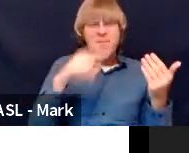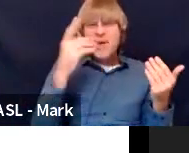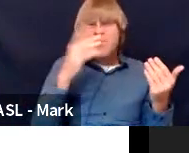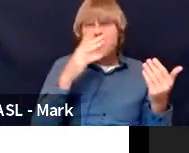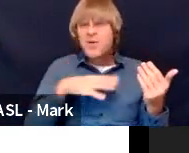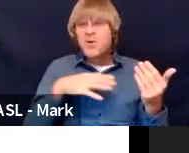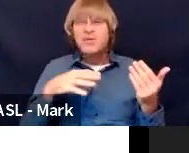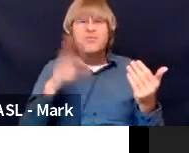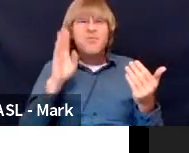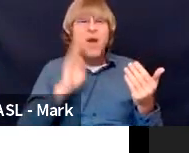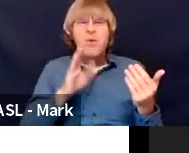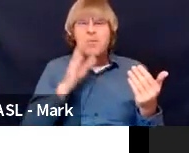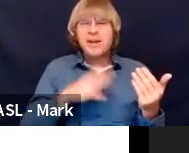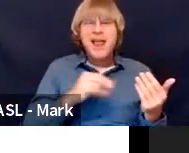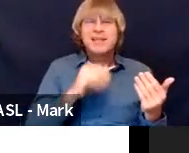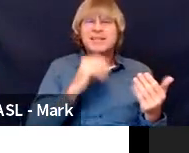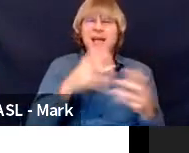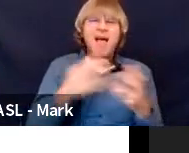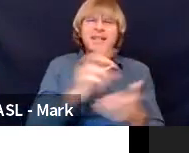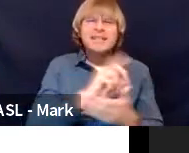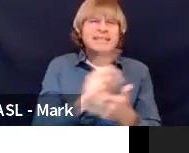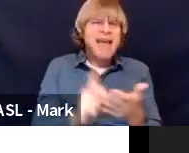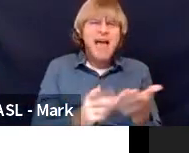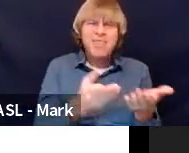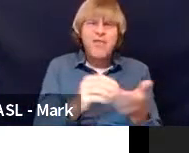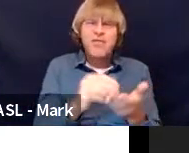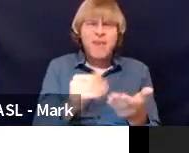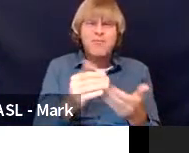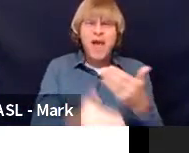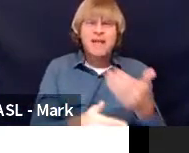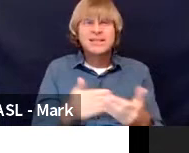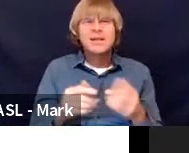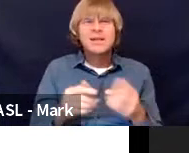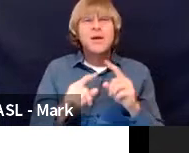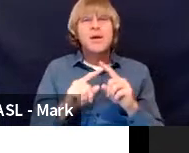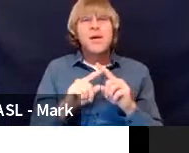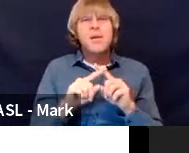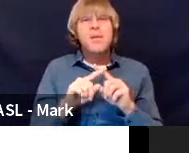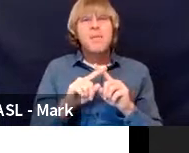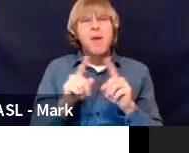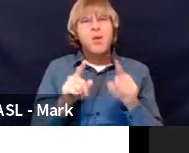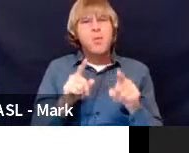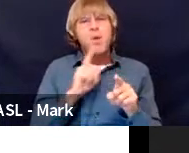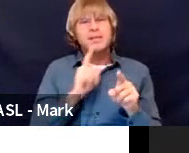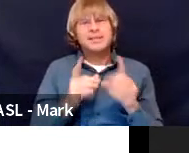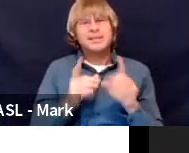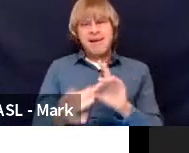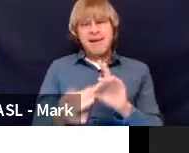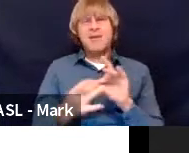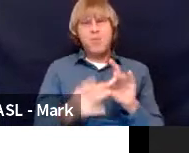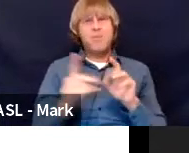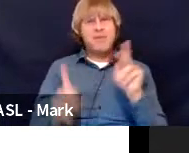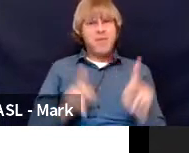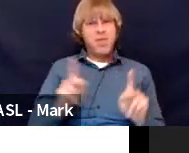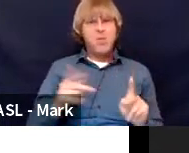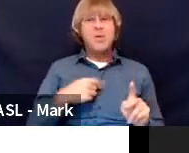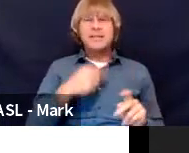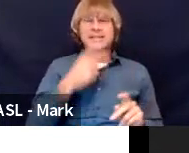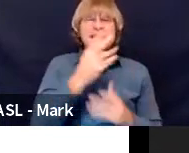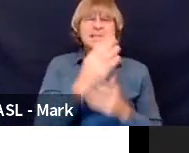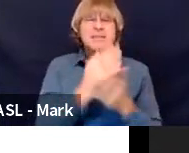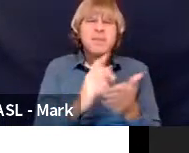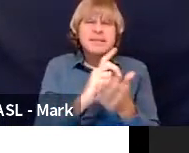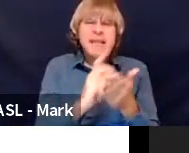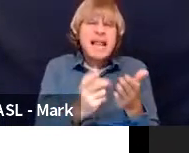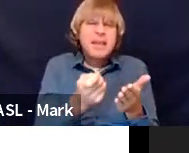could. And there wasn't a lot of design involved in this process, again, but it was connecting with people. I mean, you see a little bit of